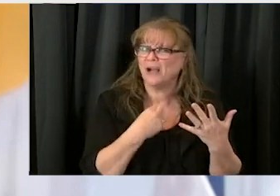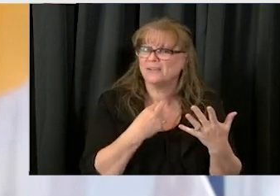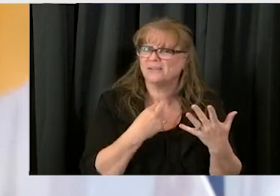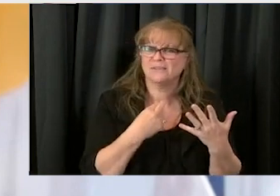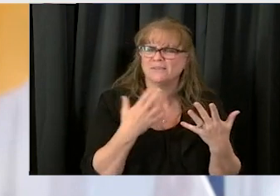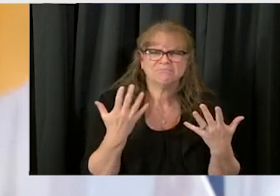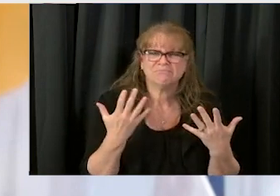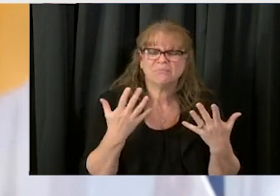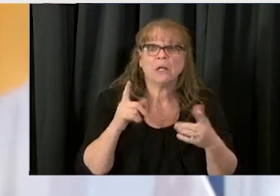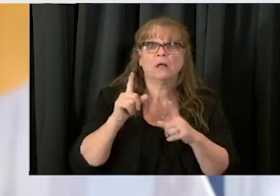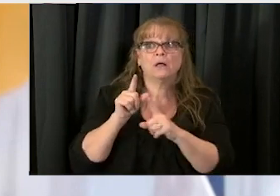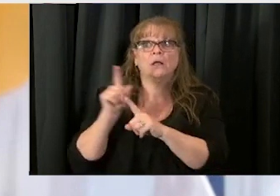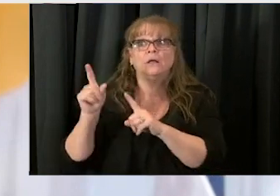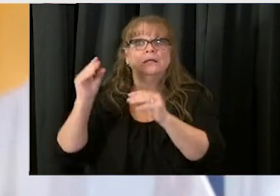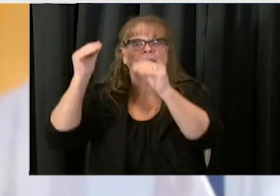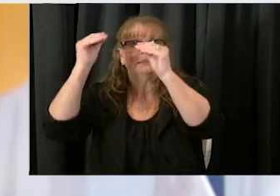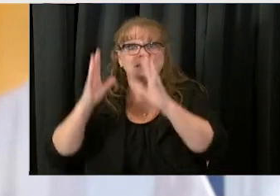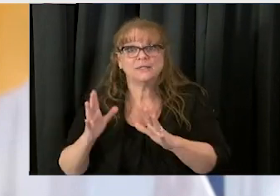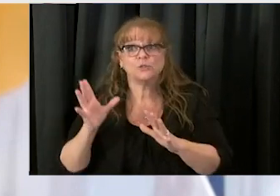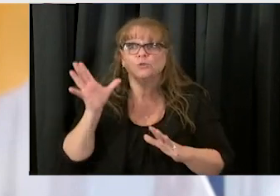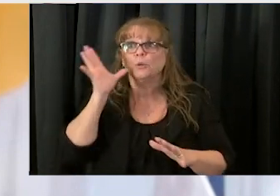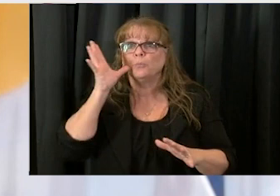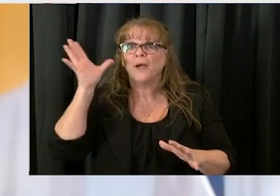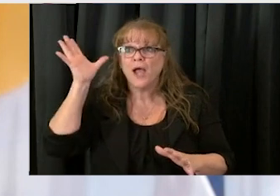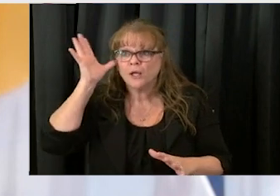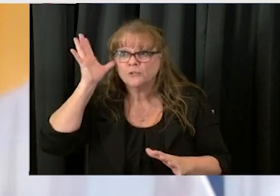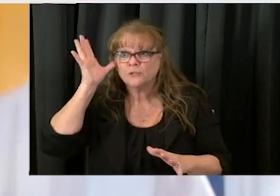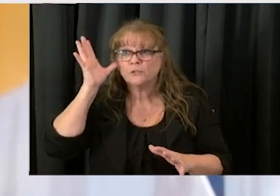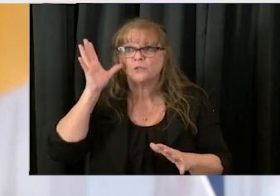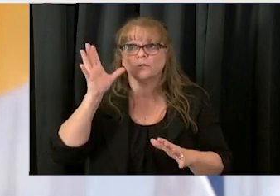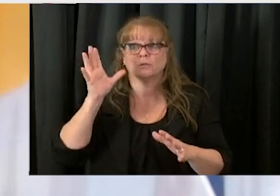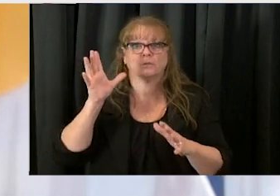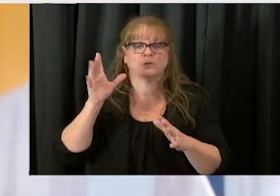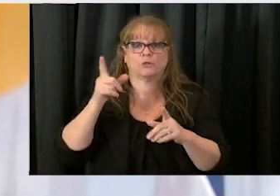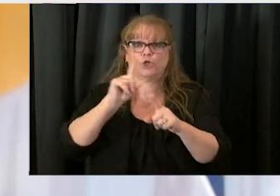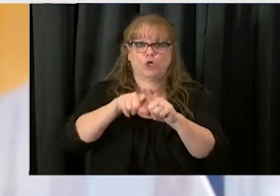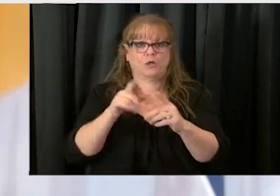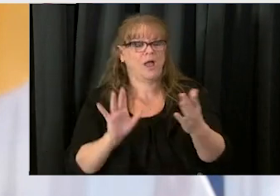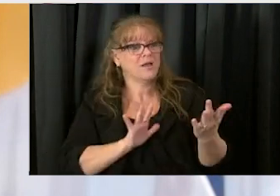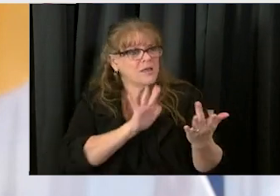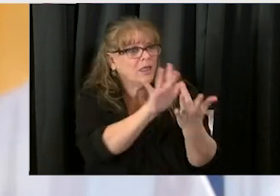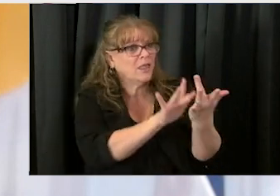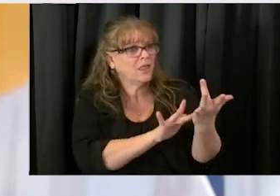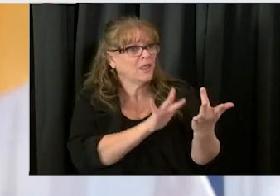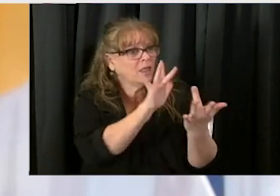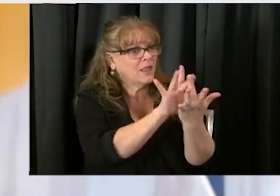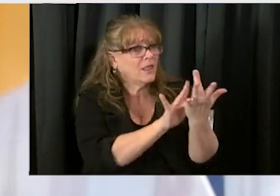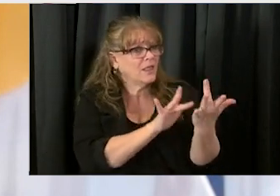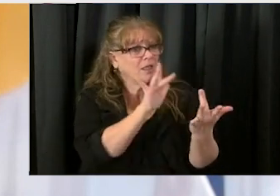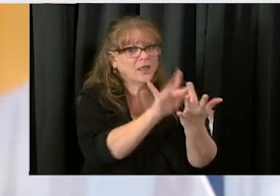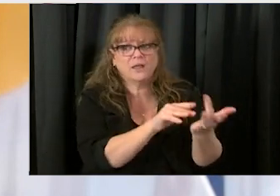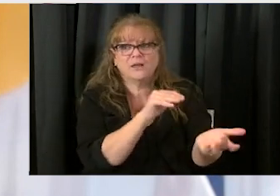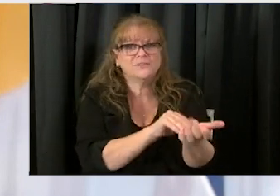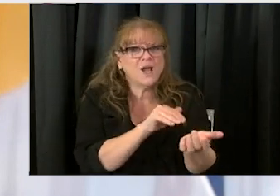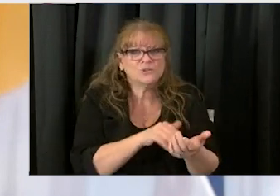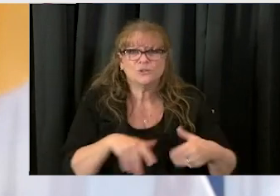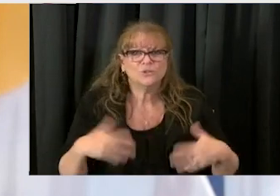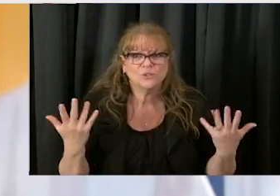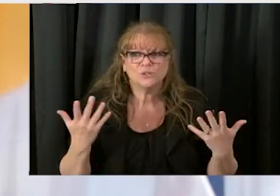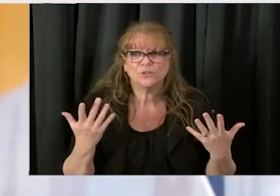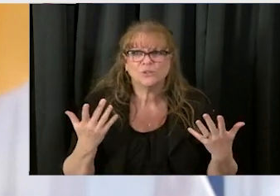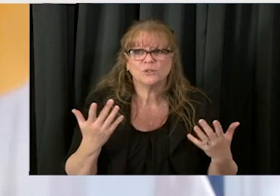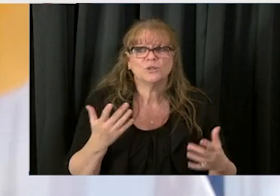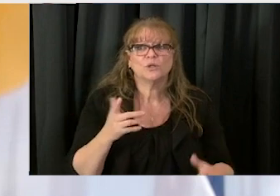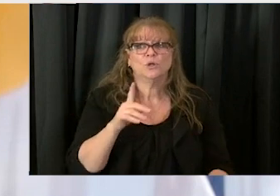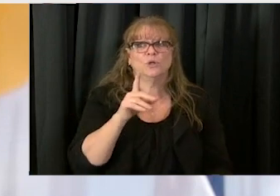providers. Is there any responsibility that your office needs to take for some of that